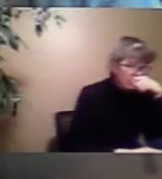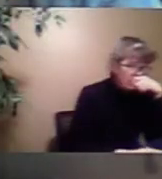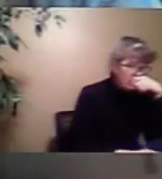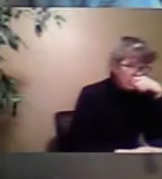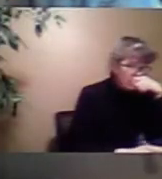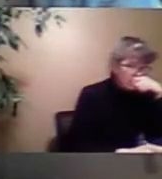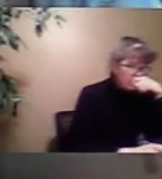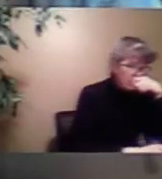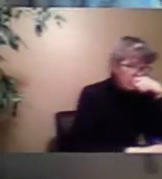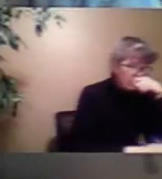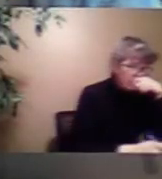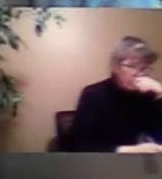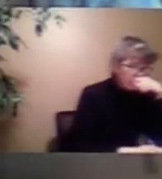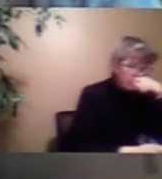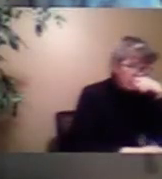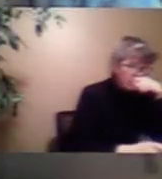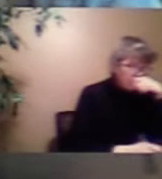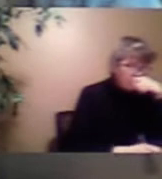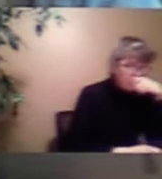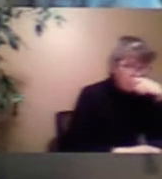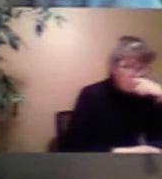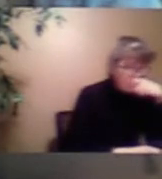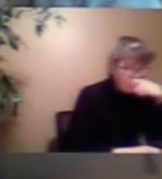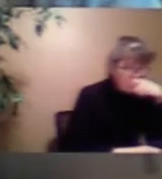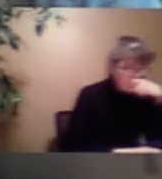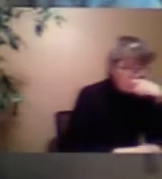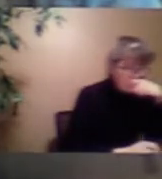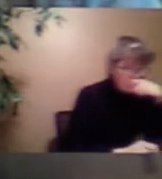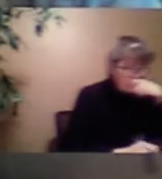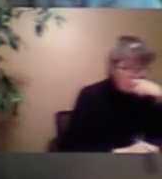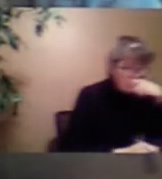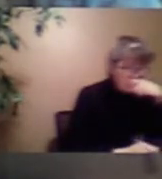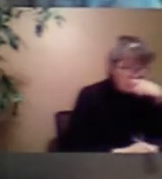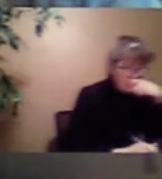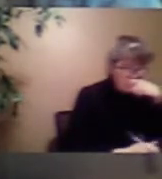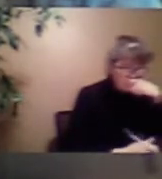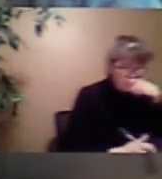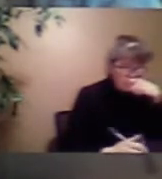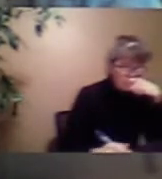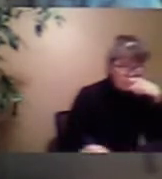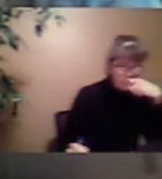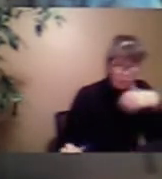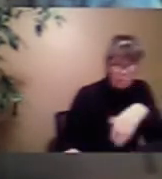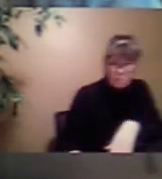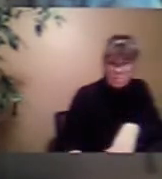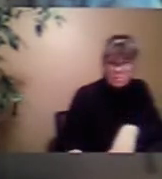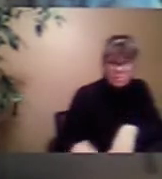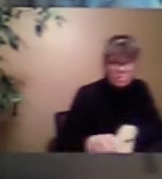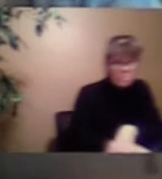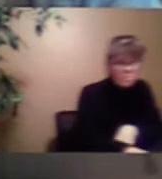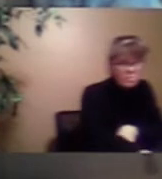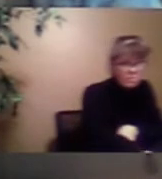meters directly, and they installed those with city staff. So that was done with, you know, current city resources. So